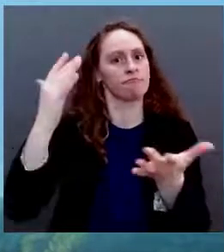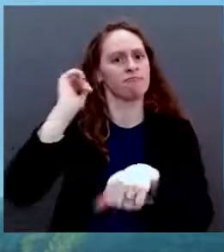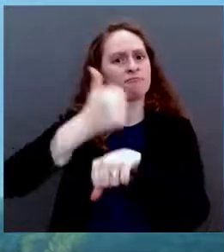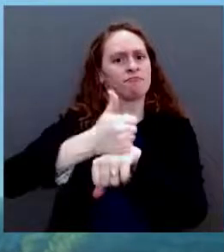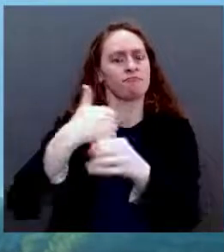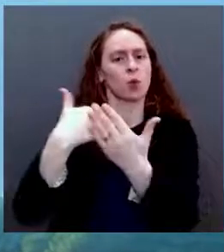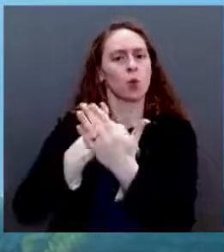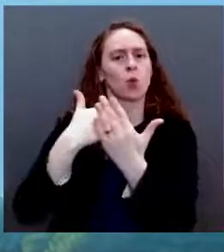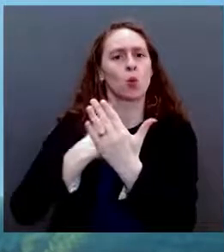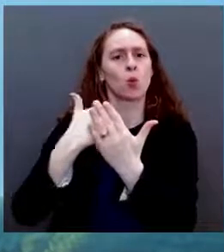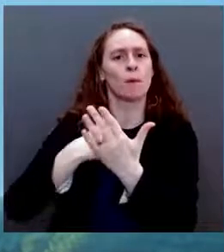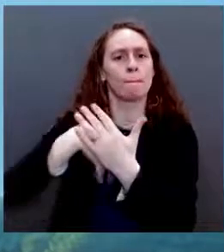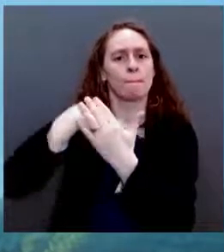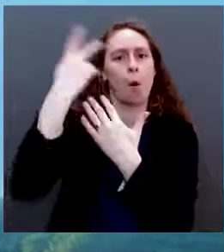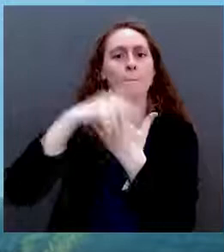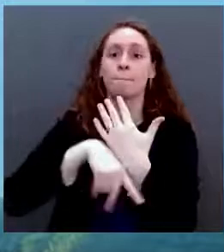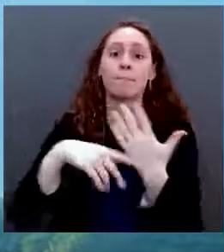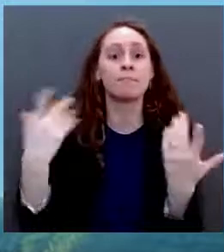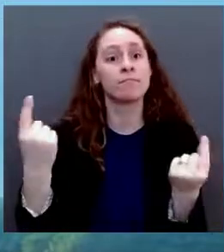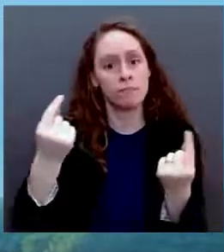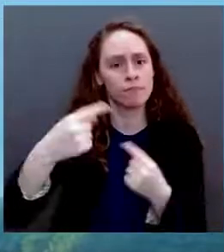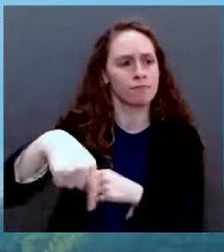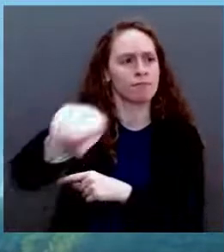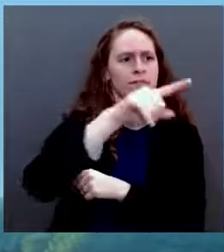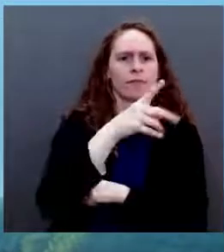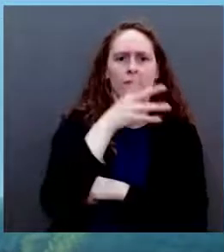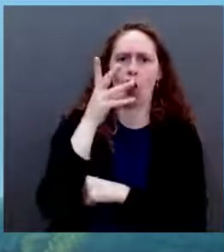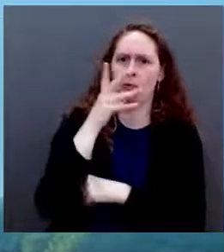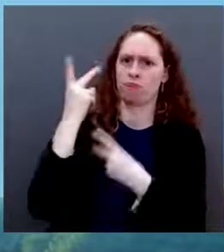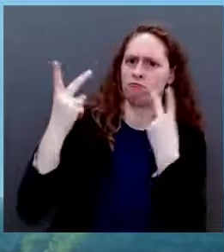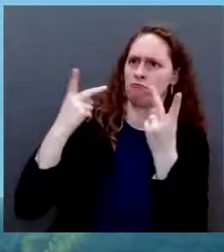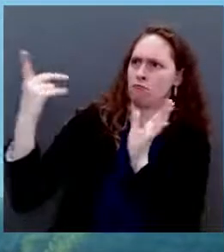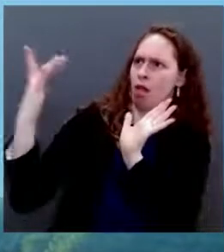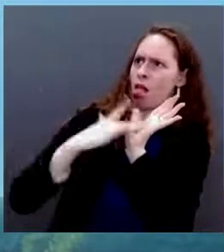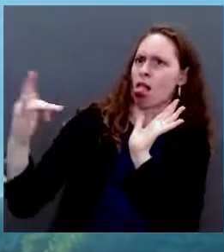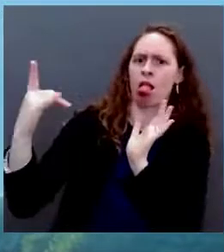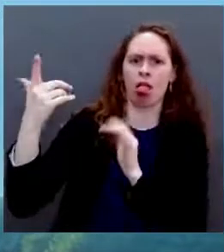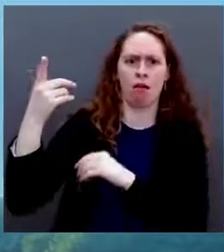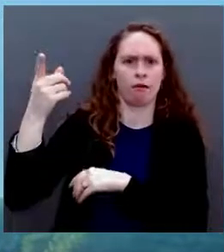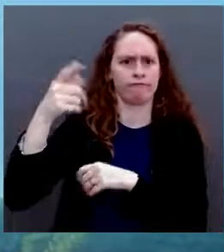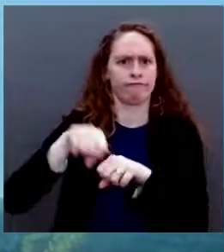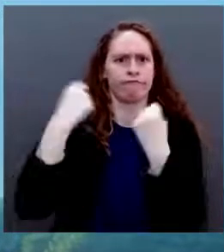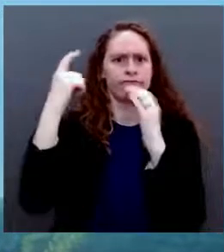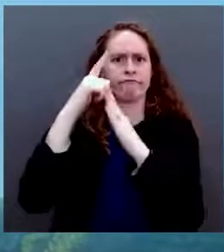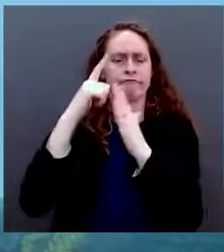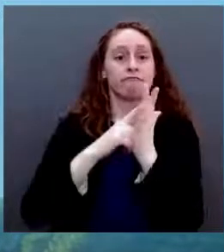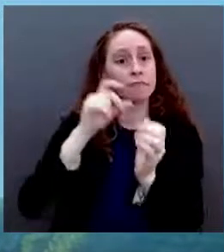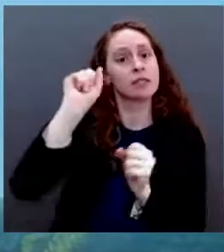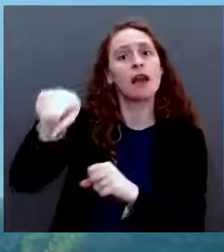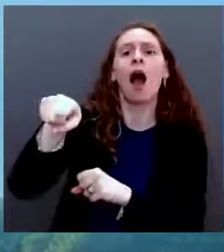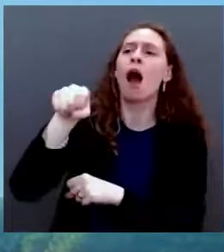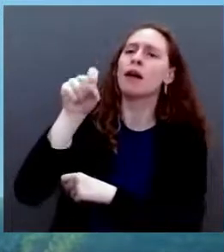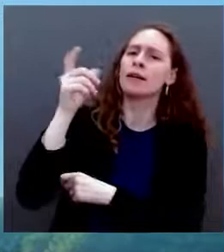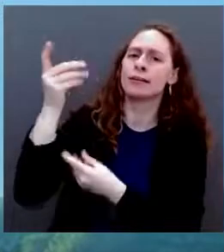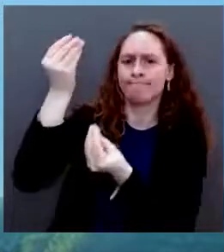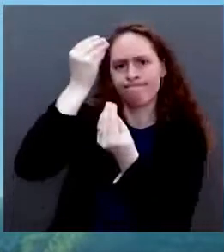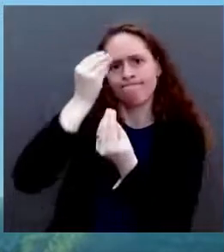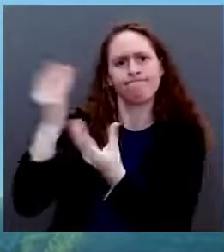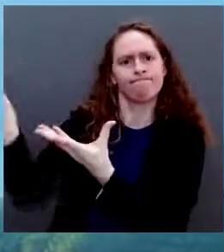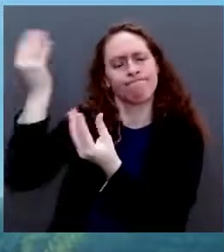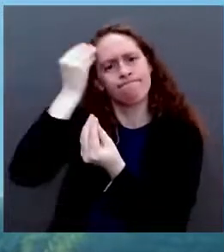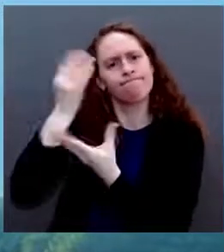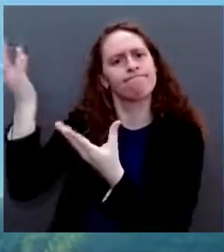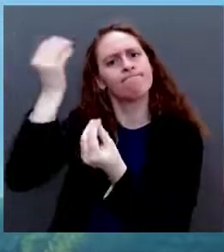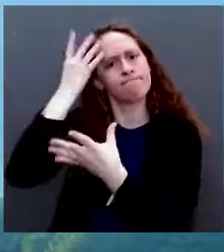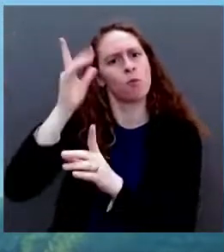sector. Attorney General Garland will discuss this more. Fourth, we're bringing greater transparency to the